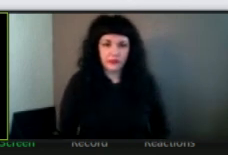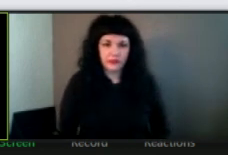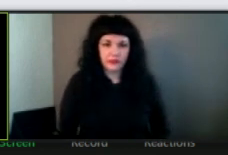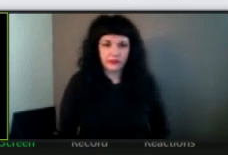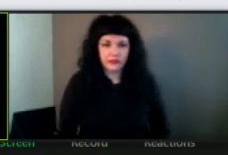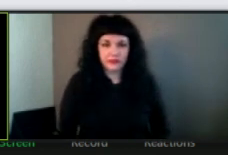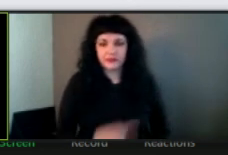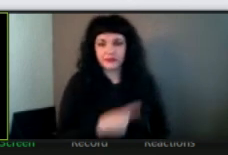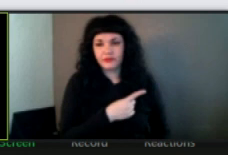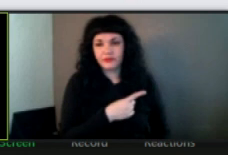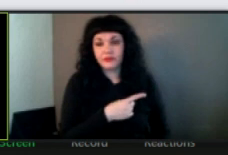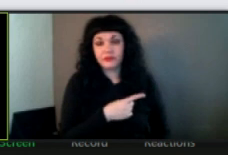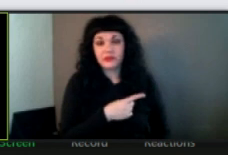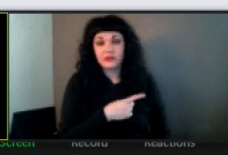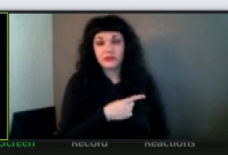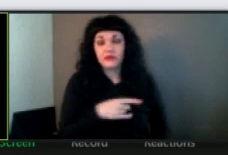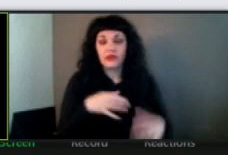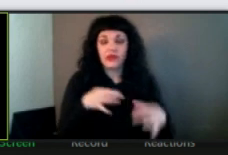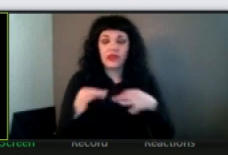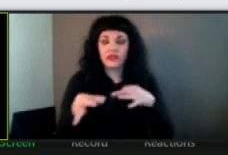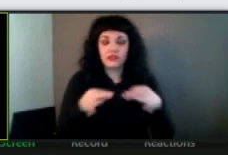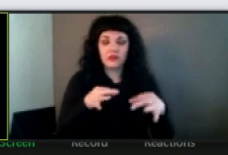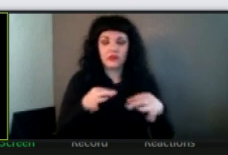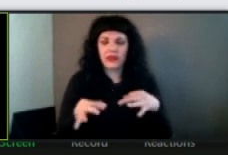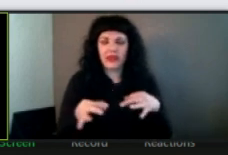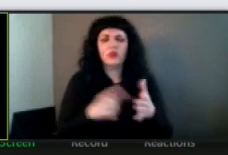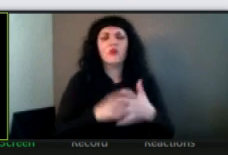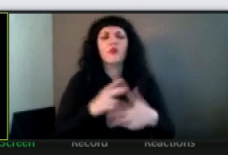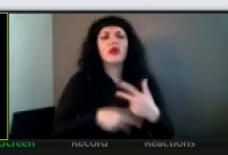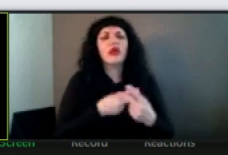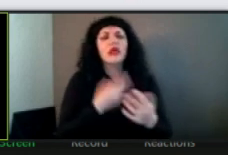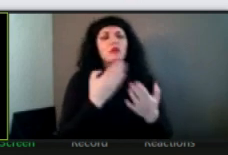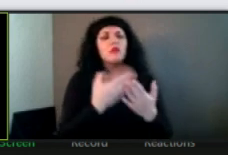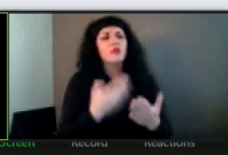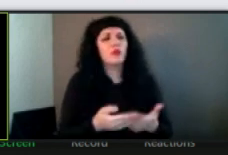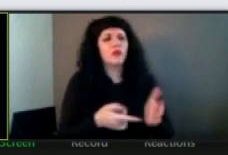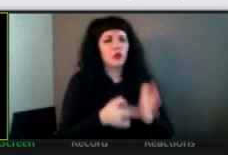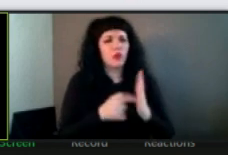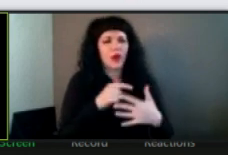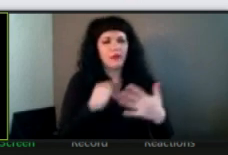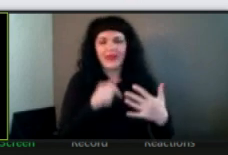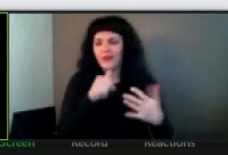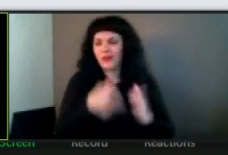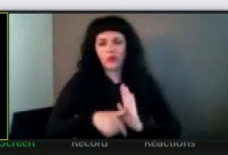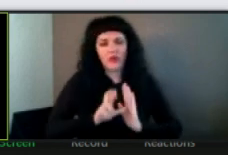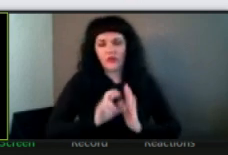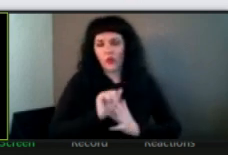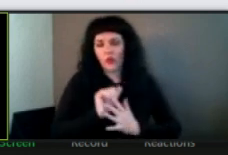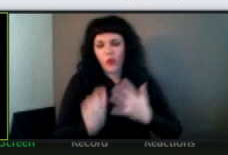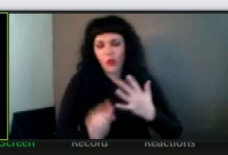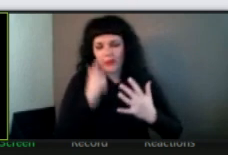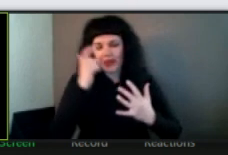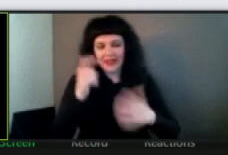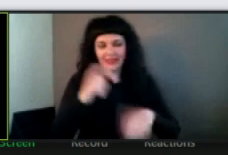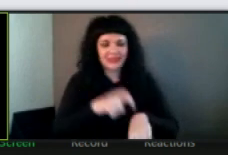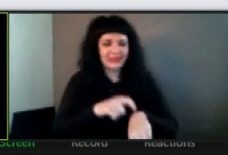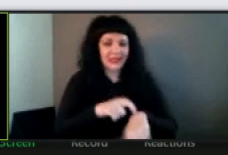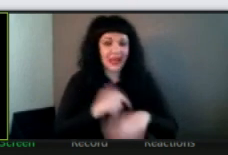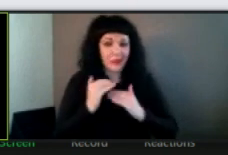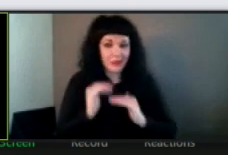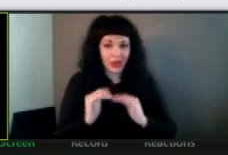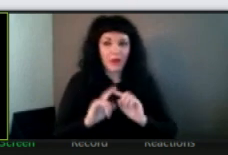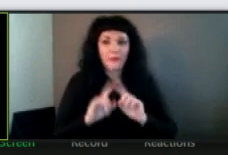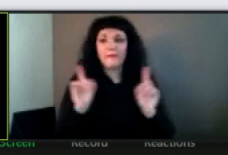This page just explains what proof is needed. I'm not going to go through all of them because I know time is of essence,